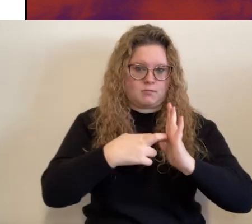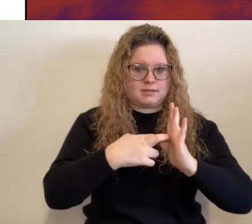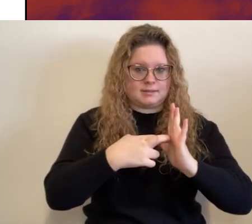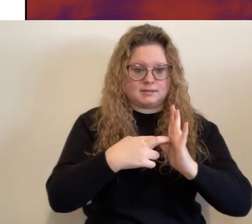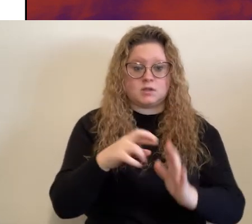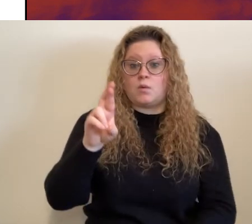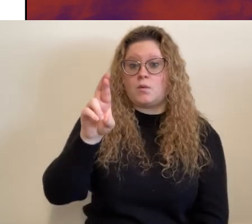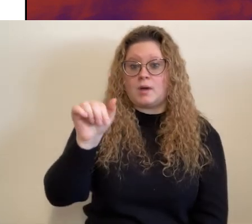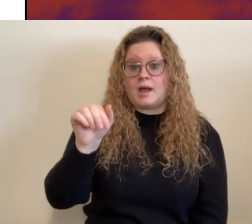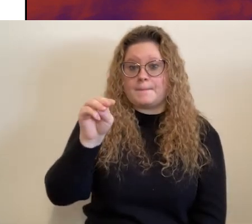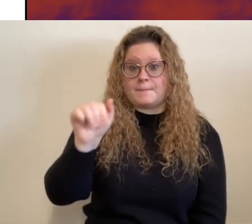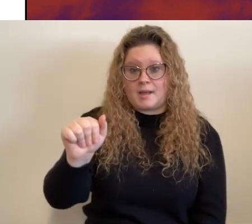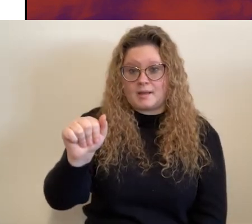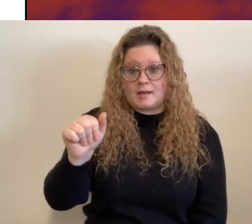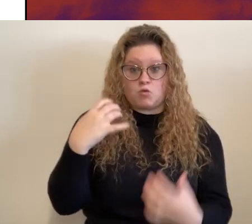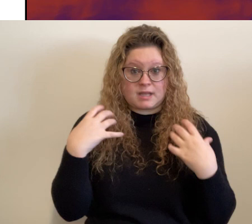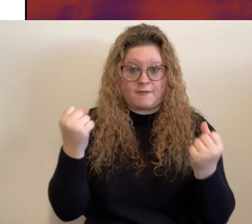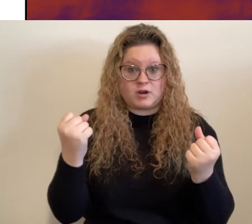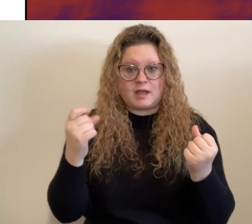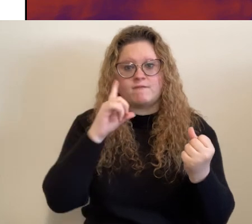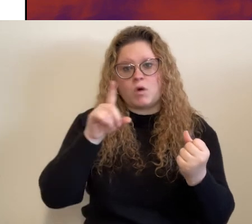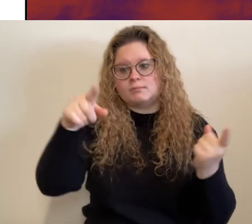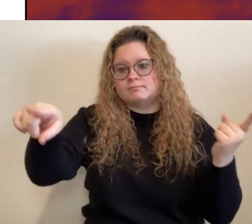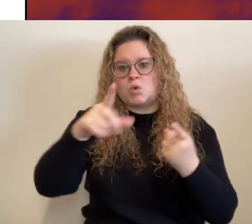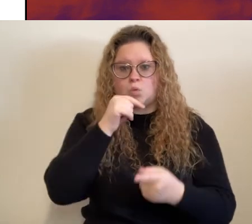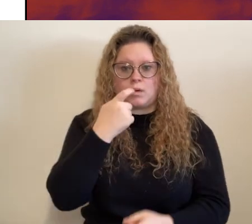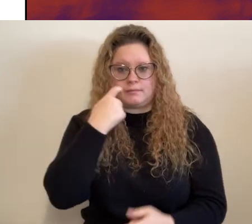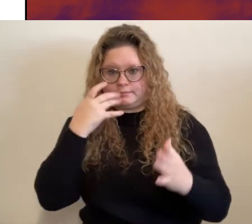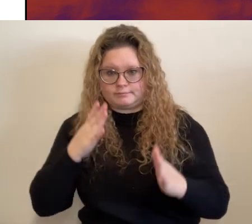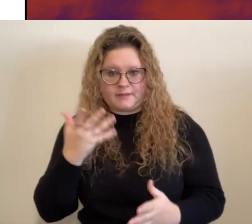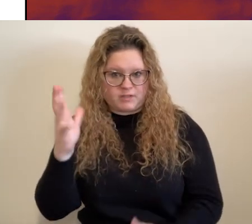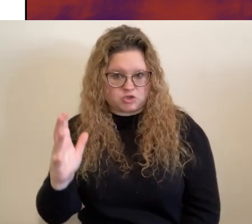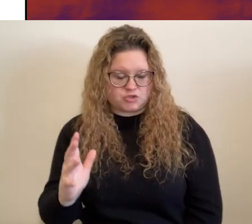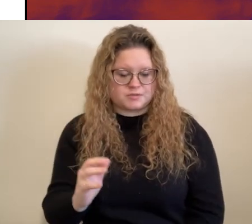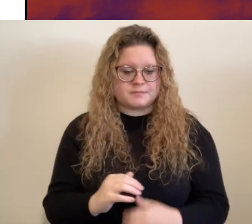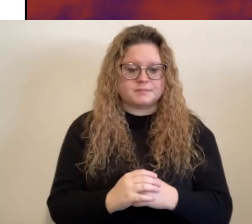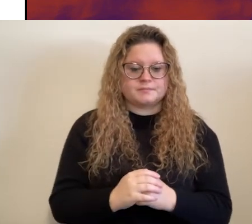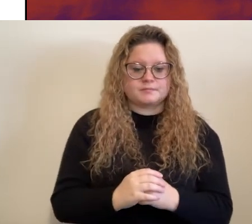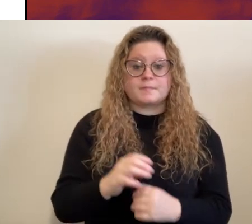is for people with addiction. And Sasha went through her